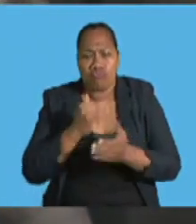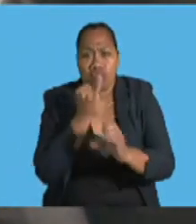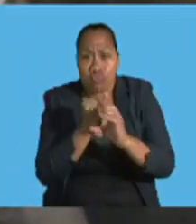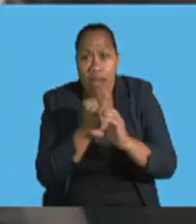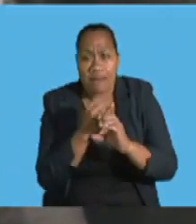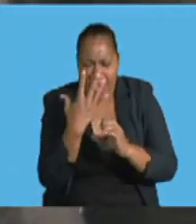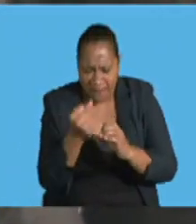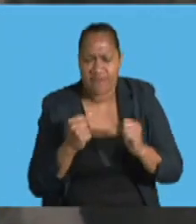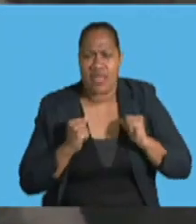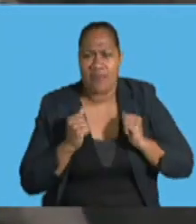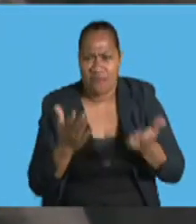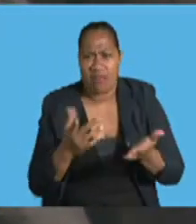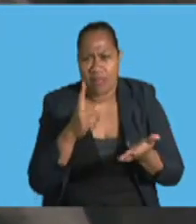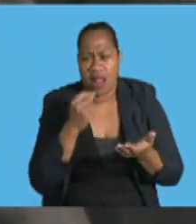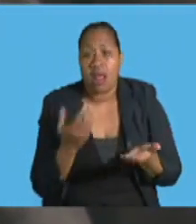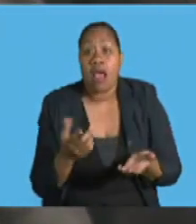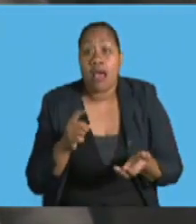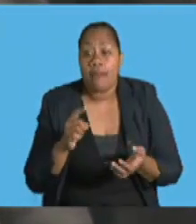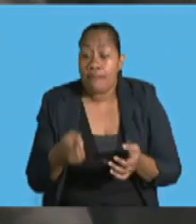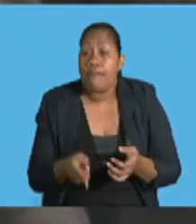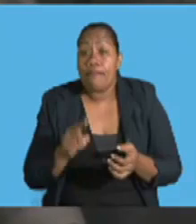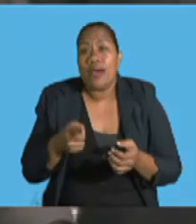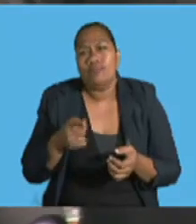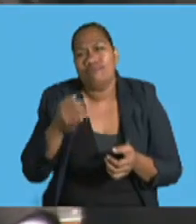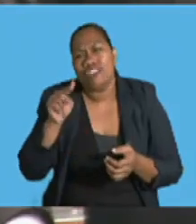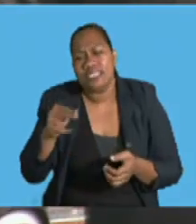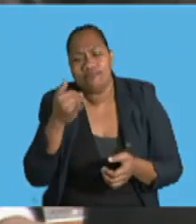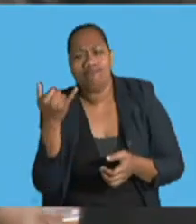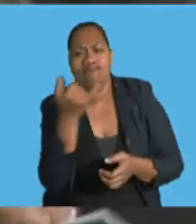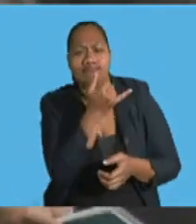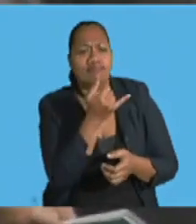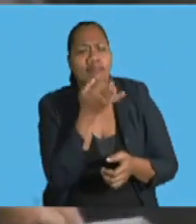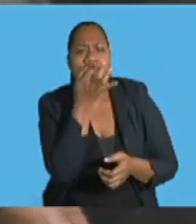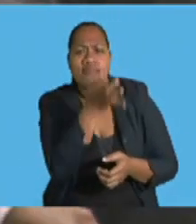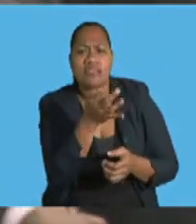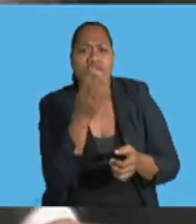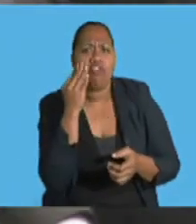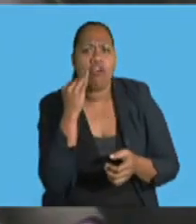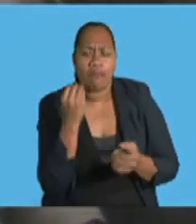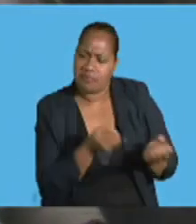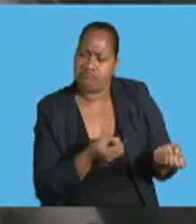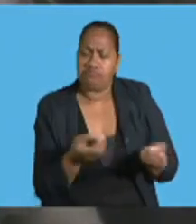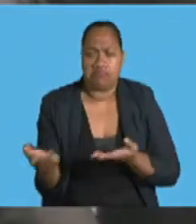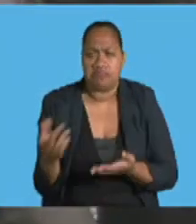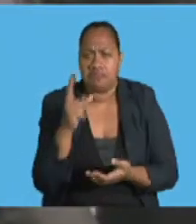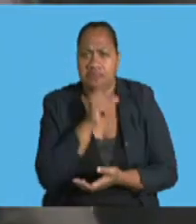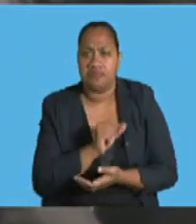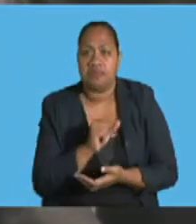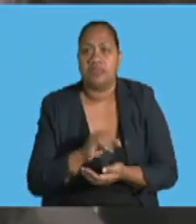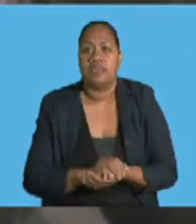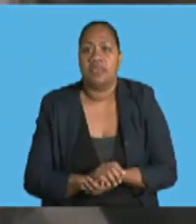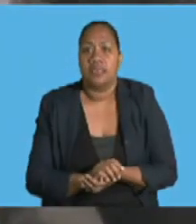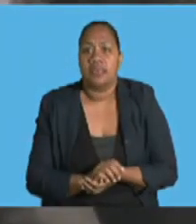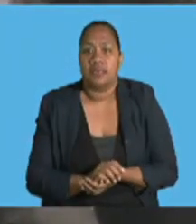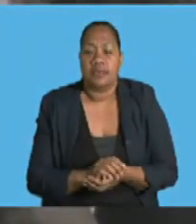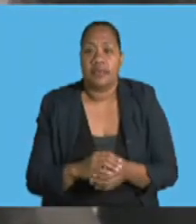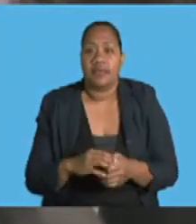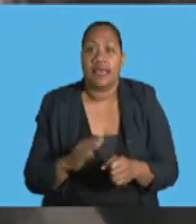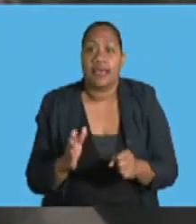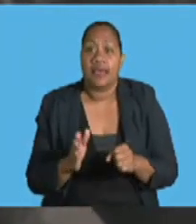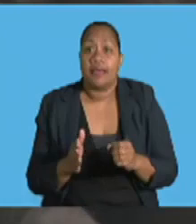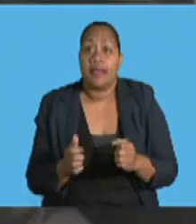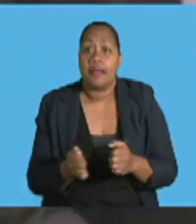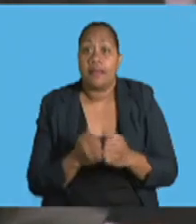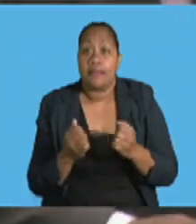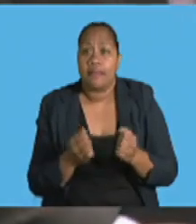for a copy. A statement I believe many on the opposition side have forgotten or have deliberately